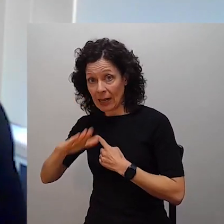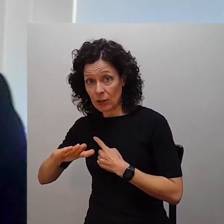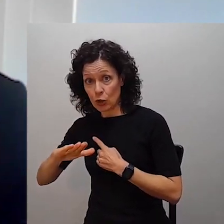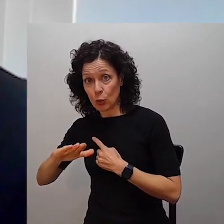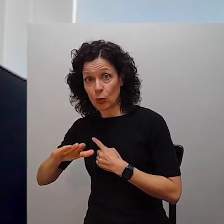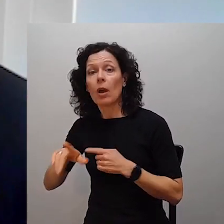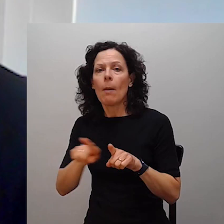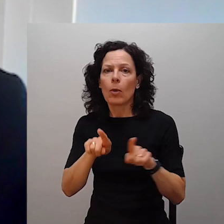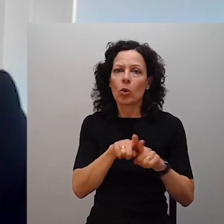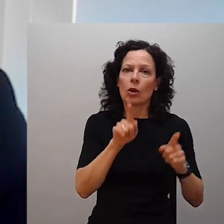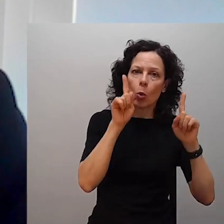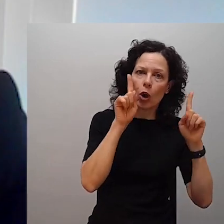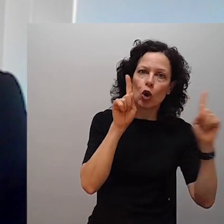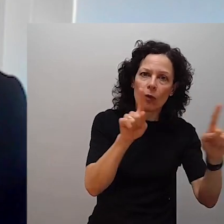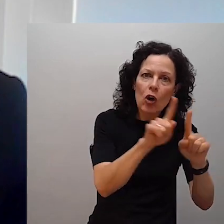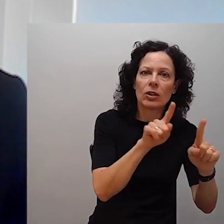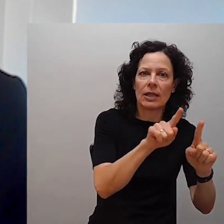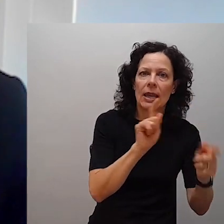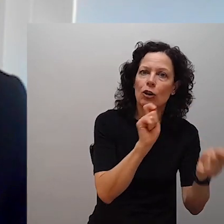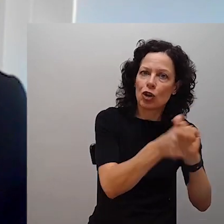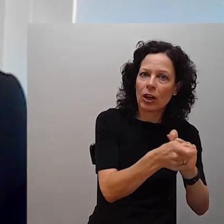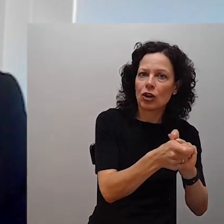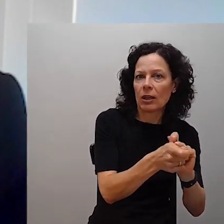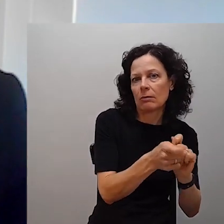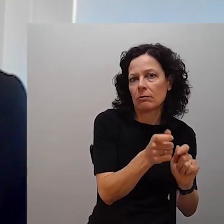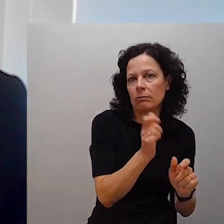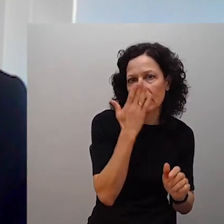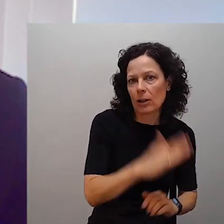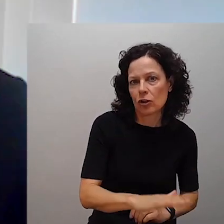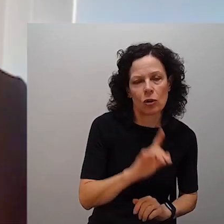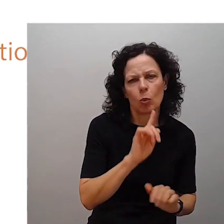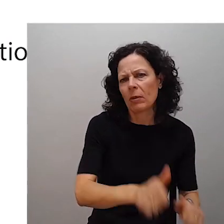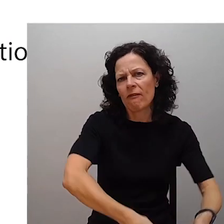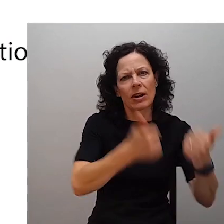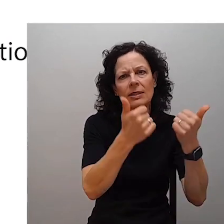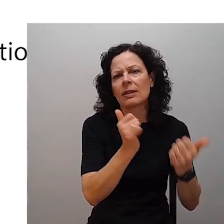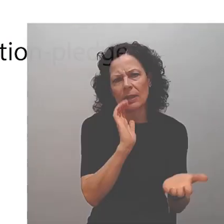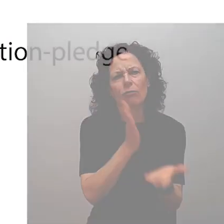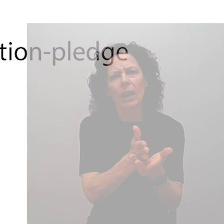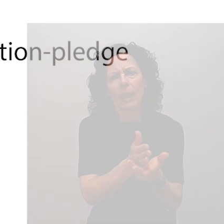changing attitudes in these institutions as well. That would be fantastic. It really, really would.